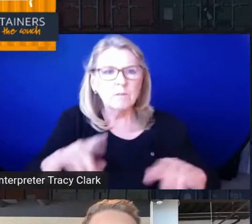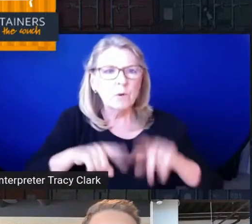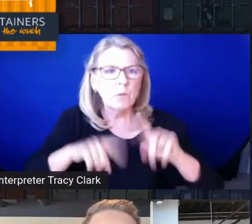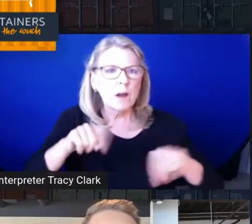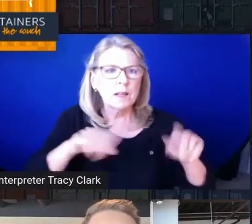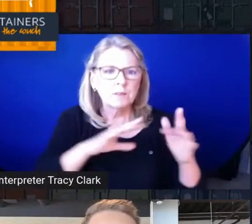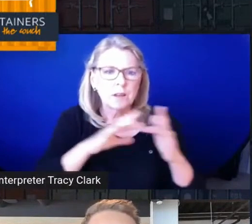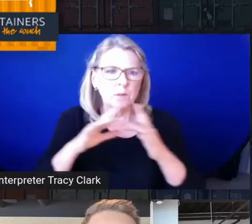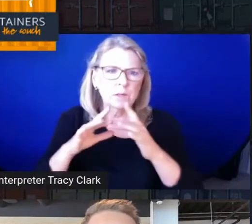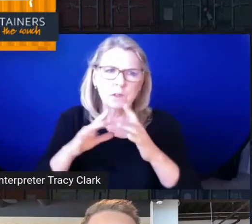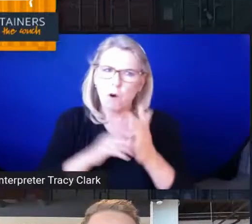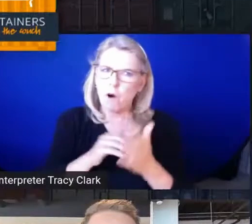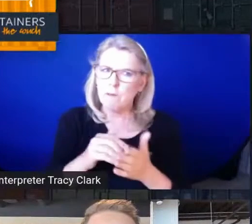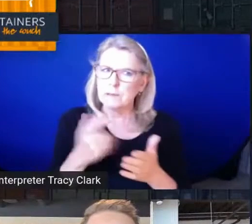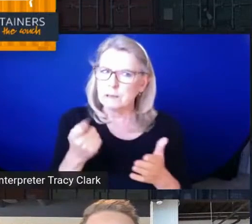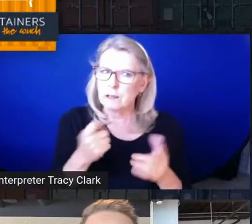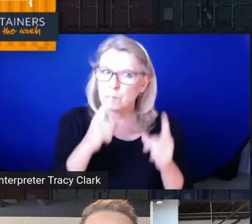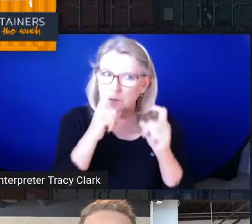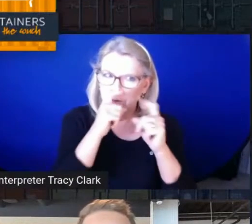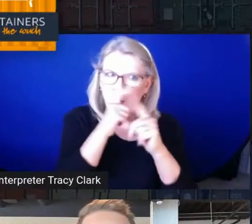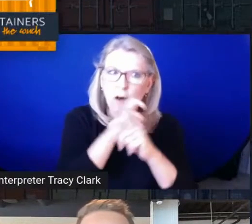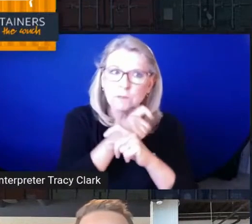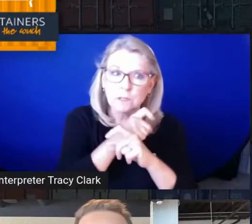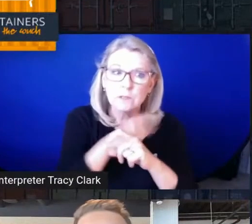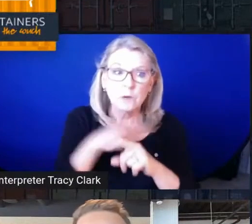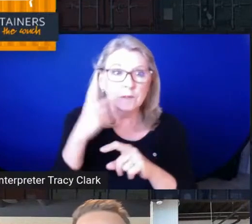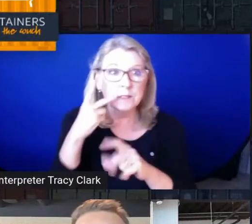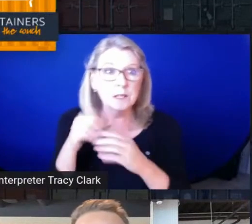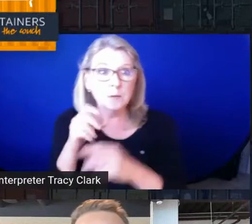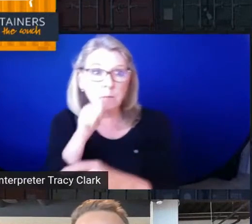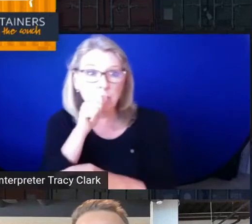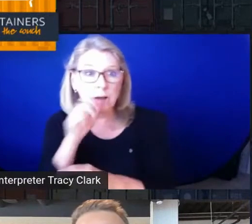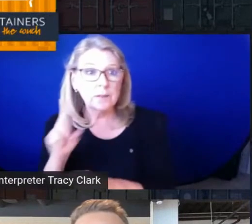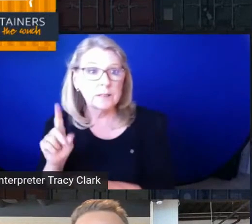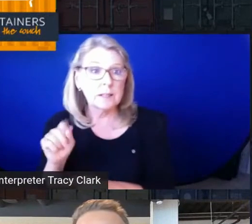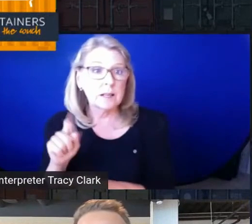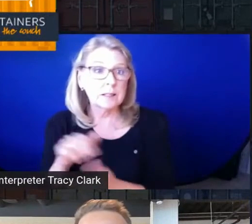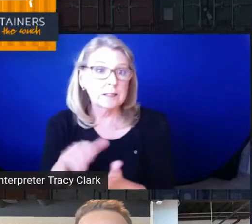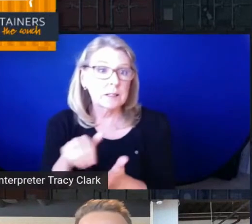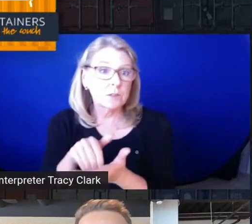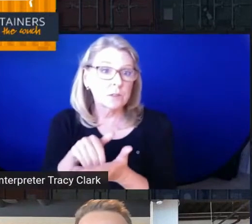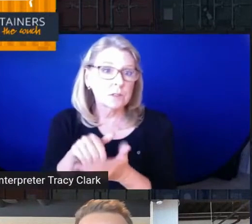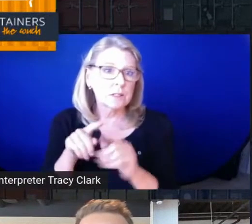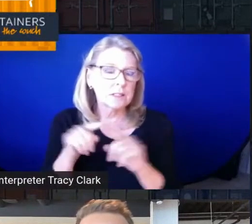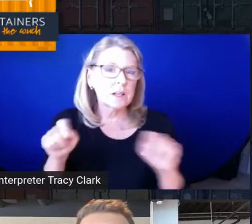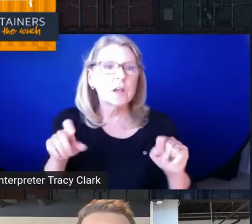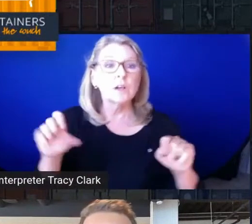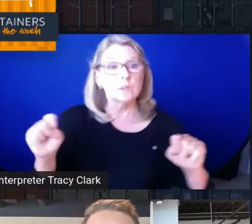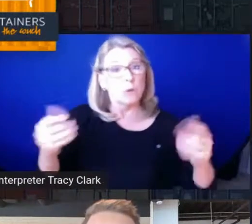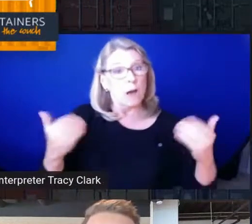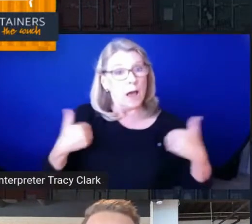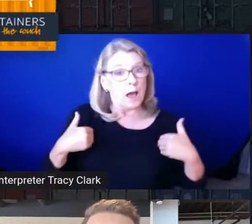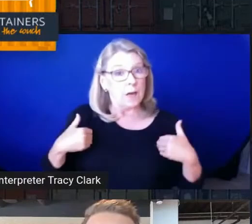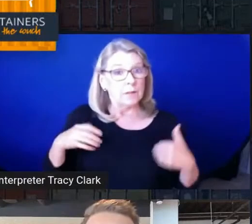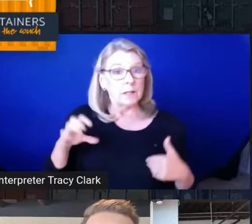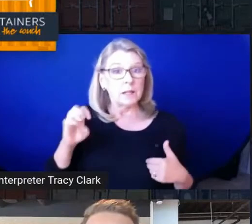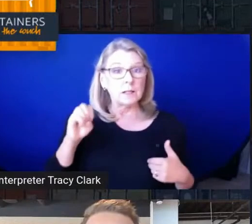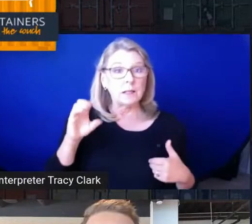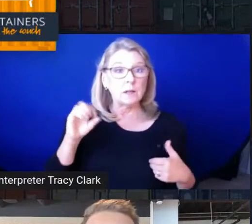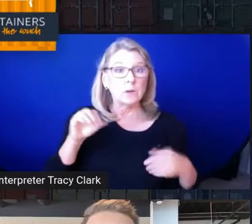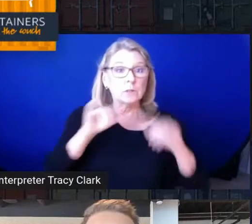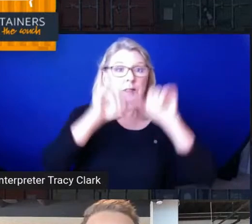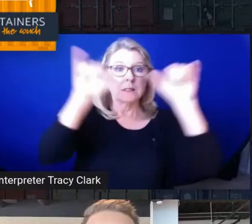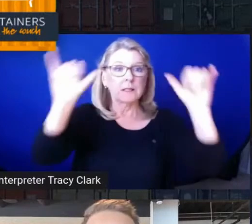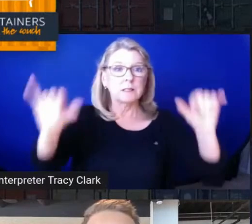walled, like we've seen in private data centers or whatnot. So having that ecosystem-based approach and being able to cut across that with something